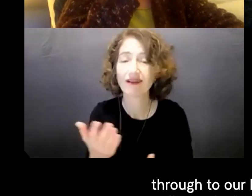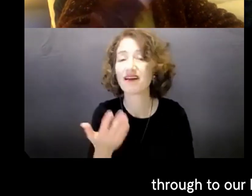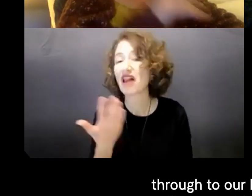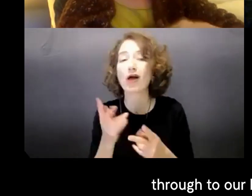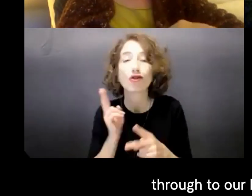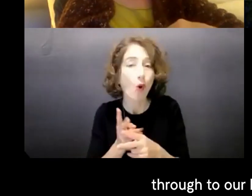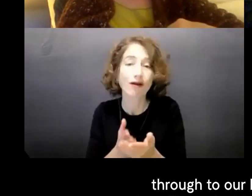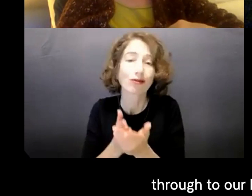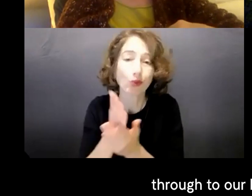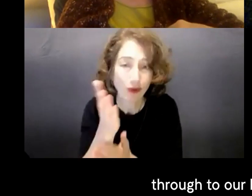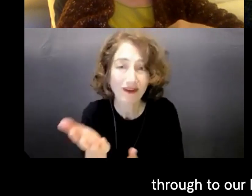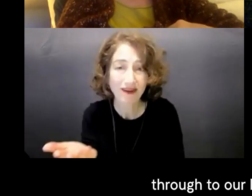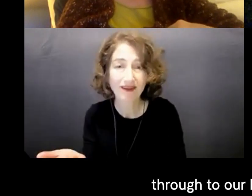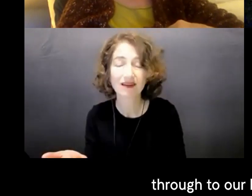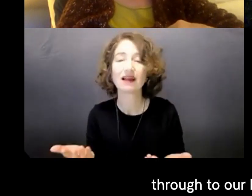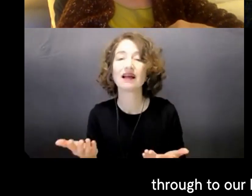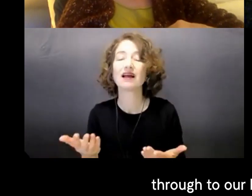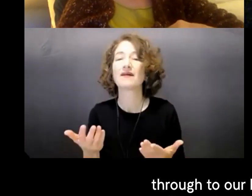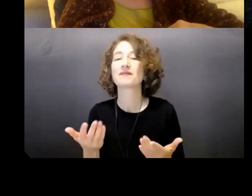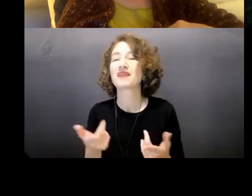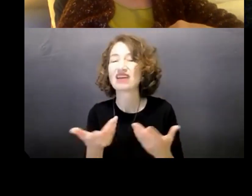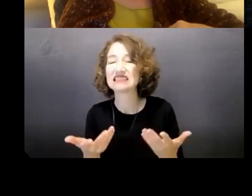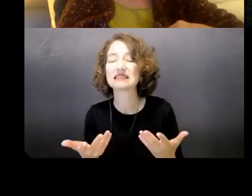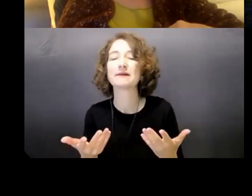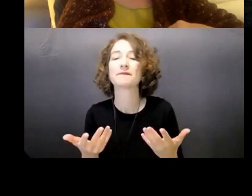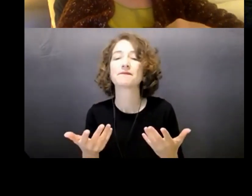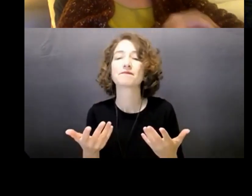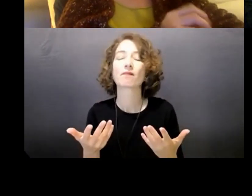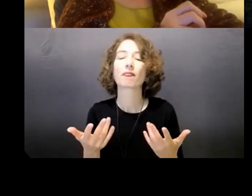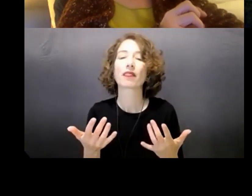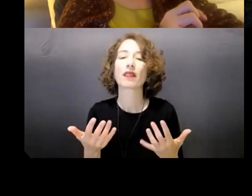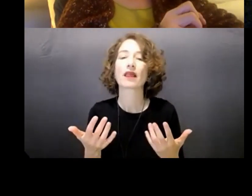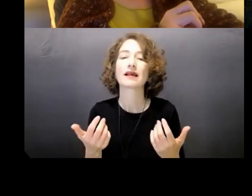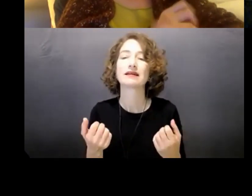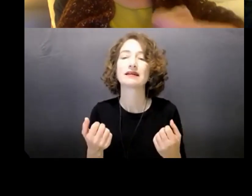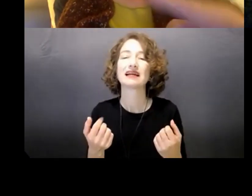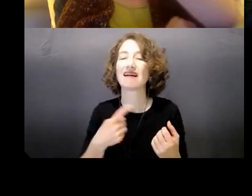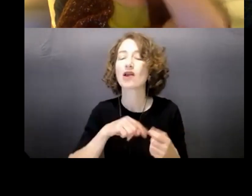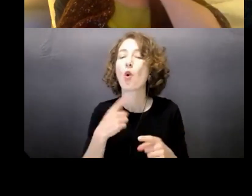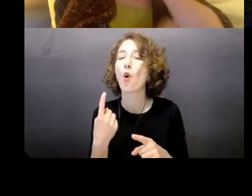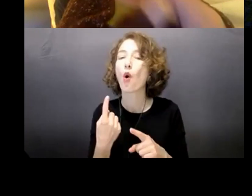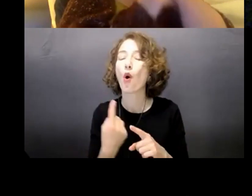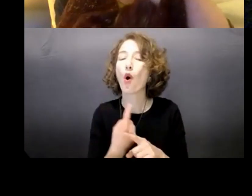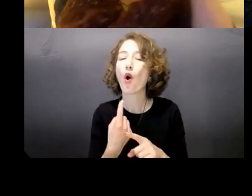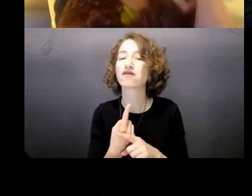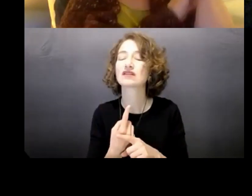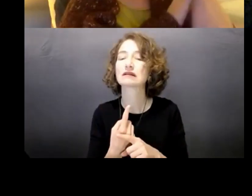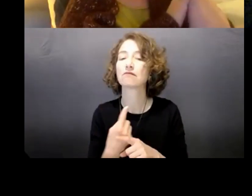this thing that people, that, yeah, we get often approached in a way